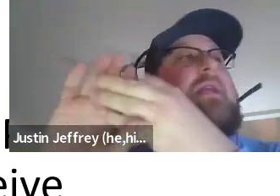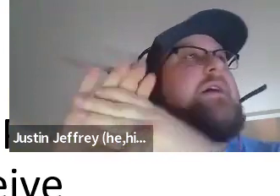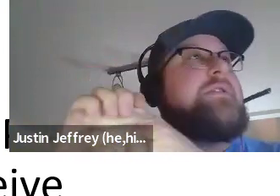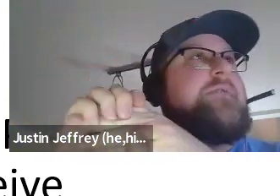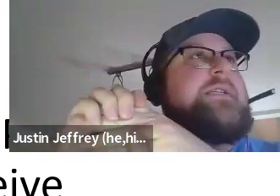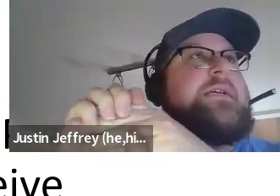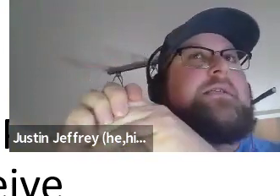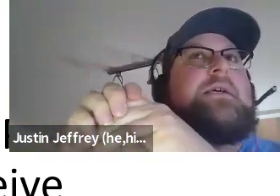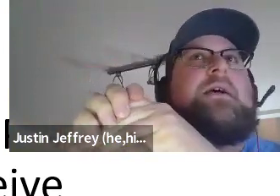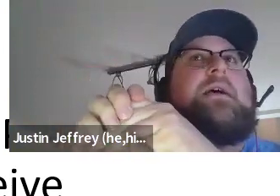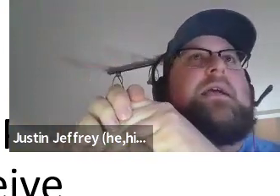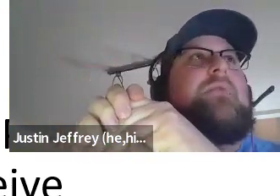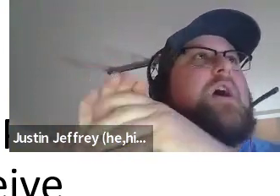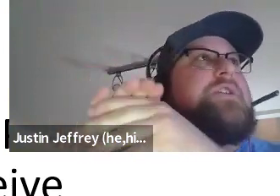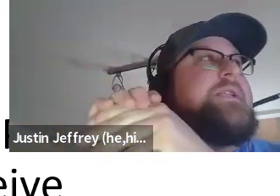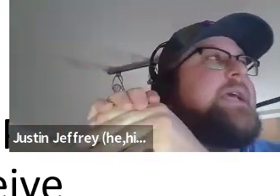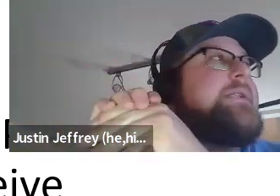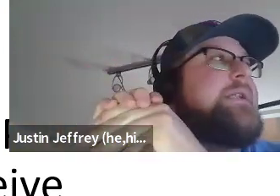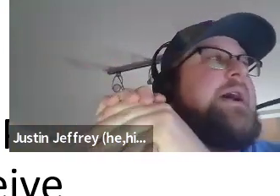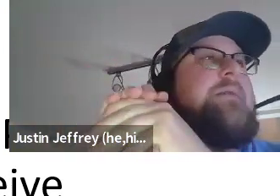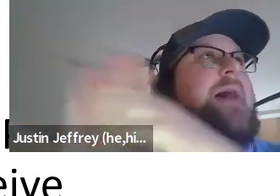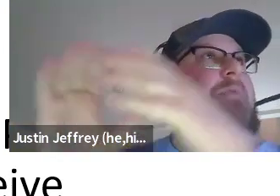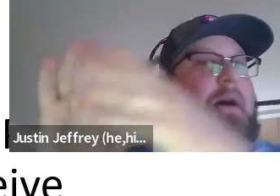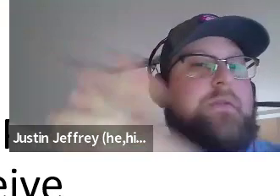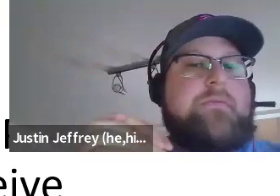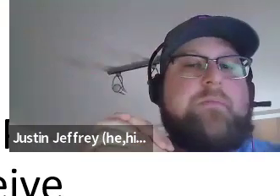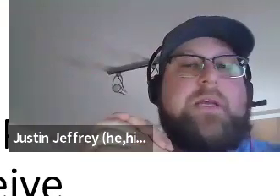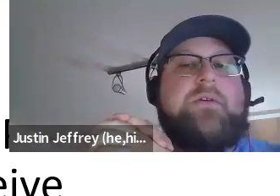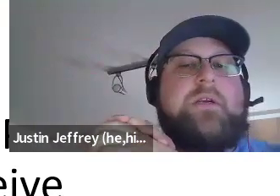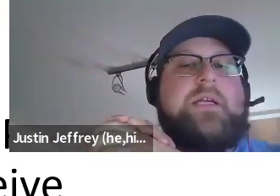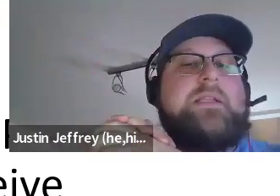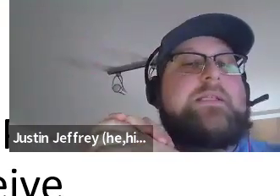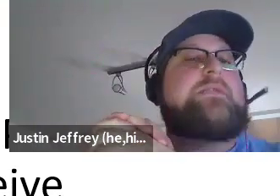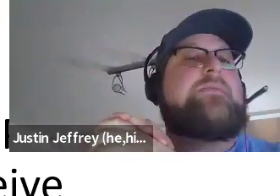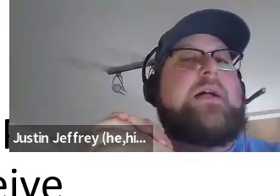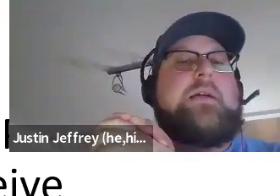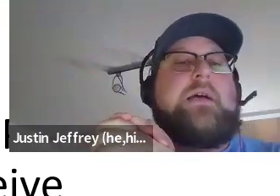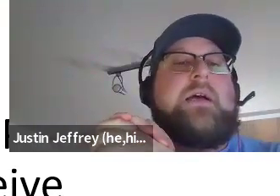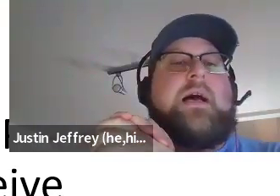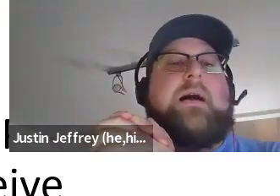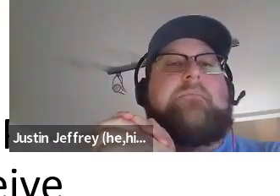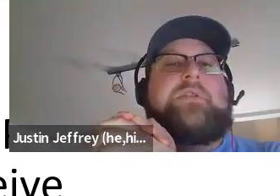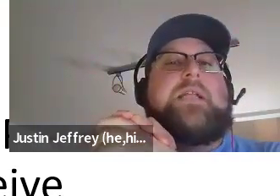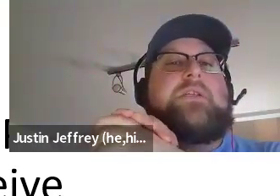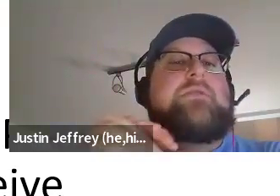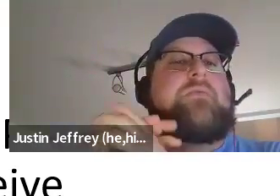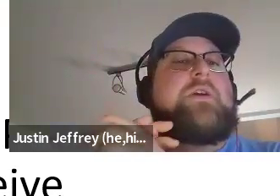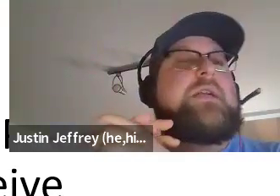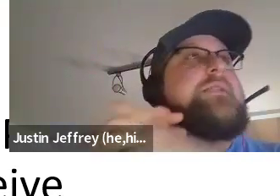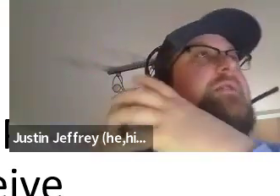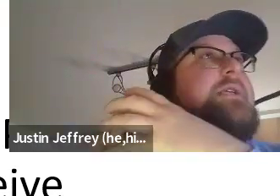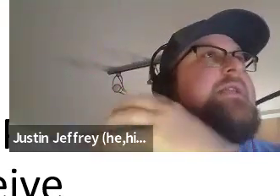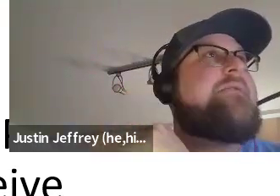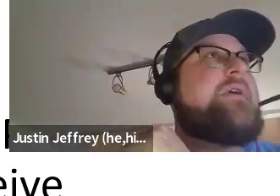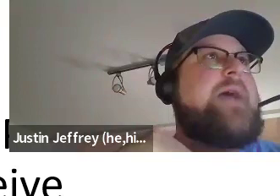Affairs, or Indian Health Services in Washington State. Apple Health would be included in this as well. So that's just where